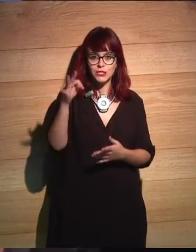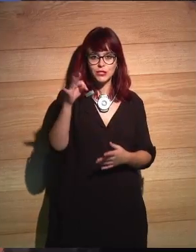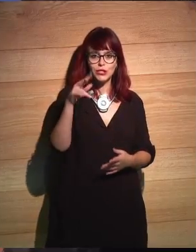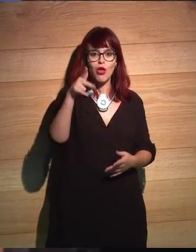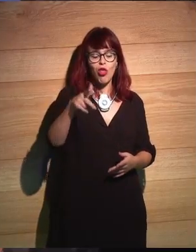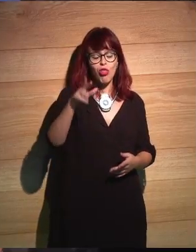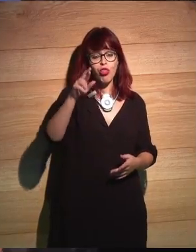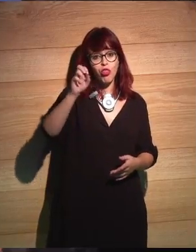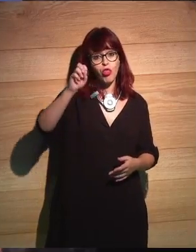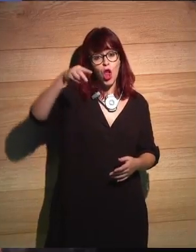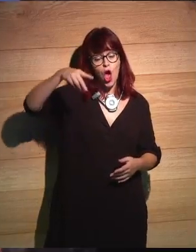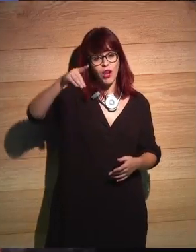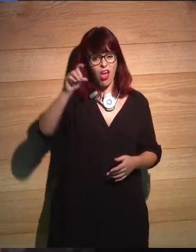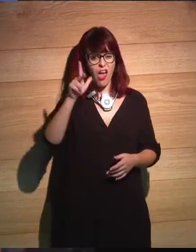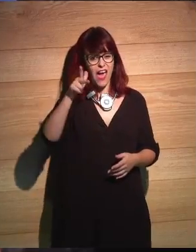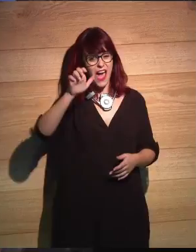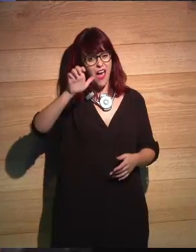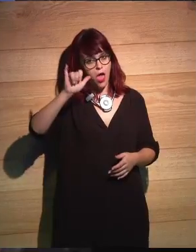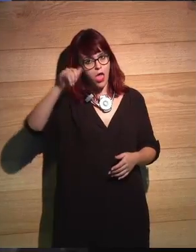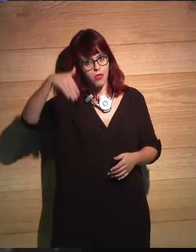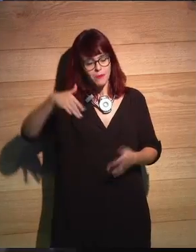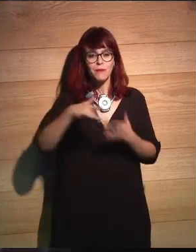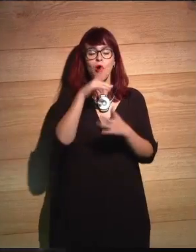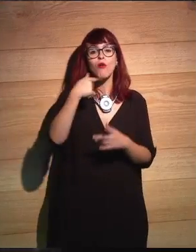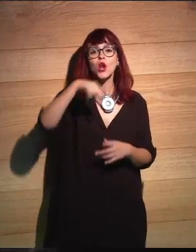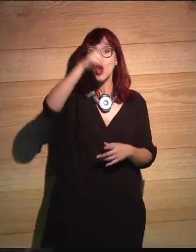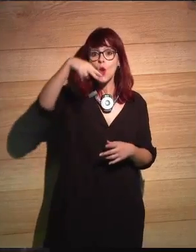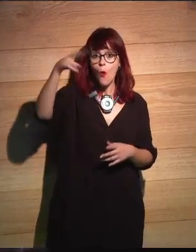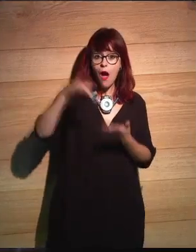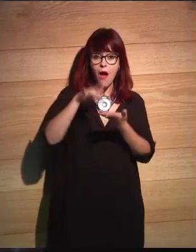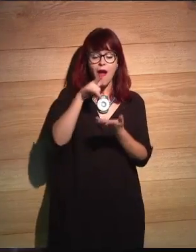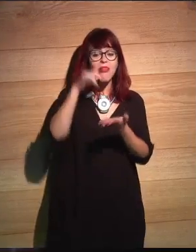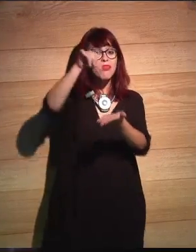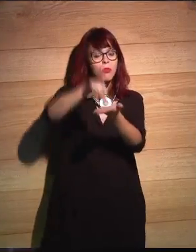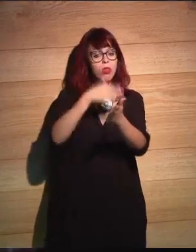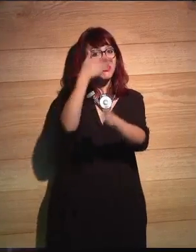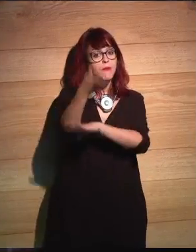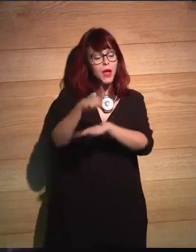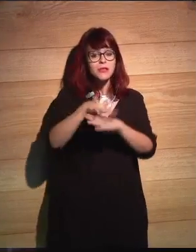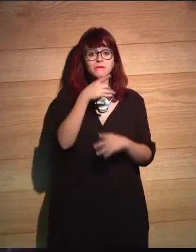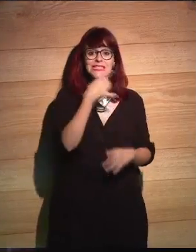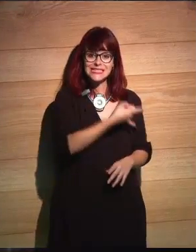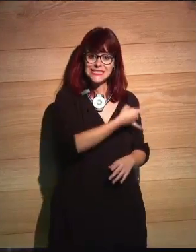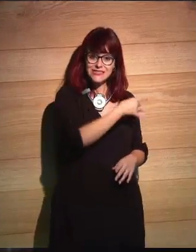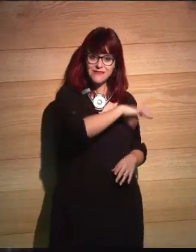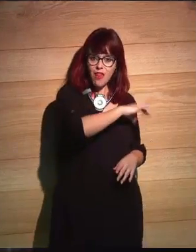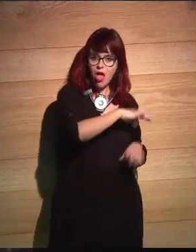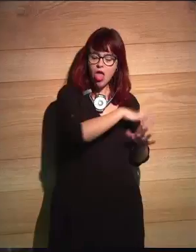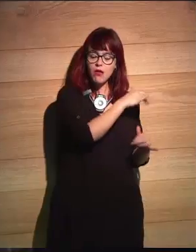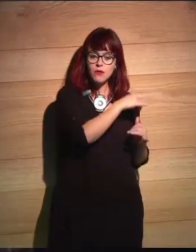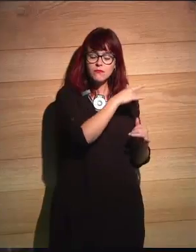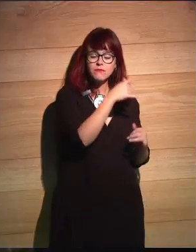a Norwegian writer that came from Chile when he was 10 years or